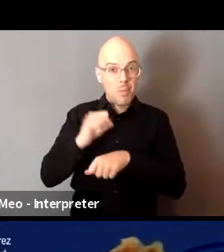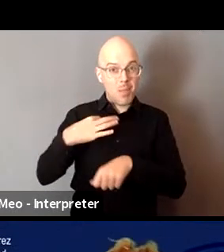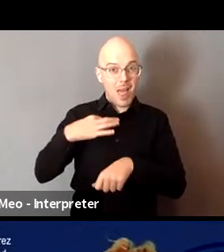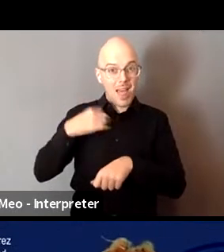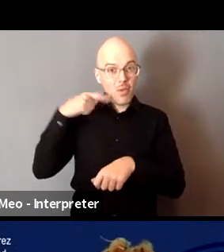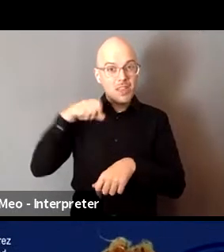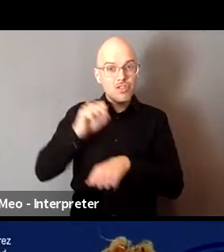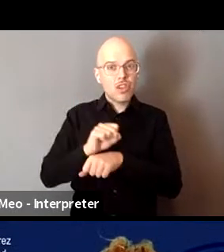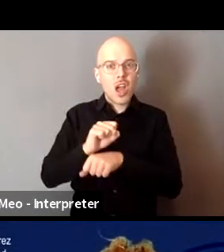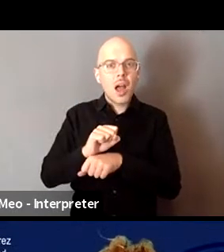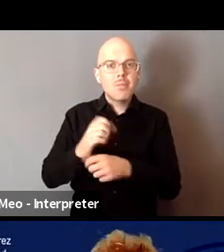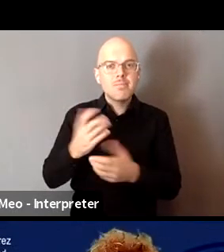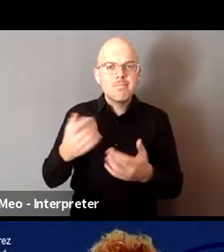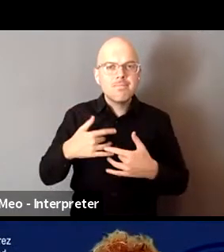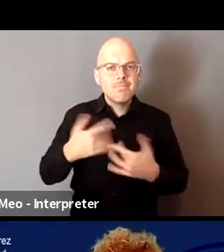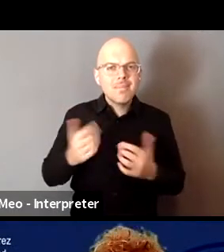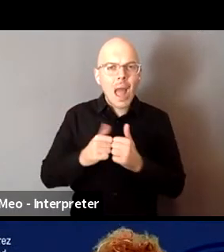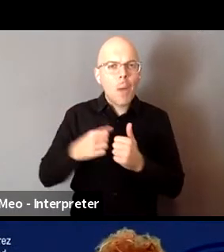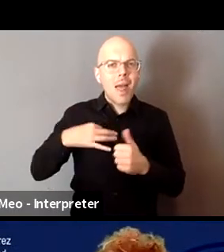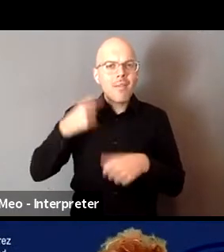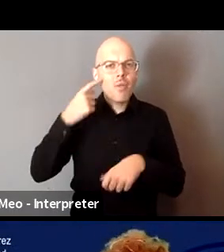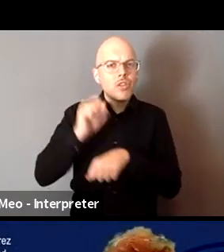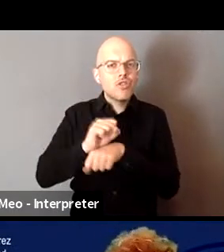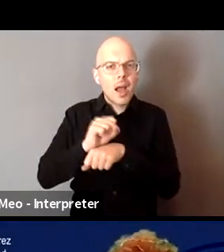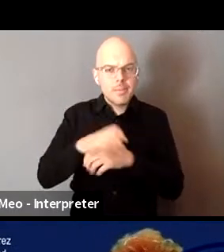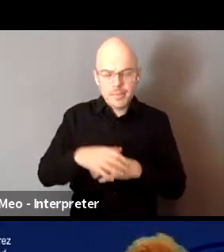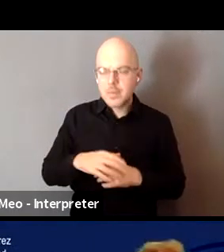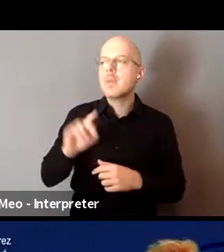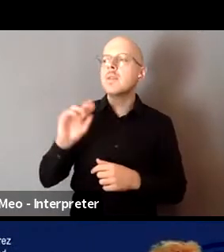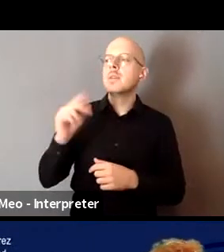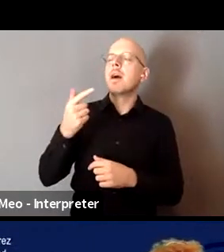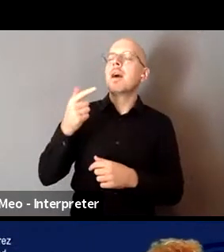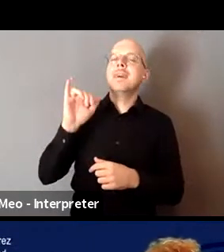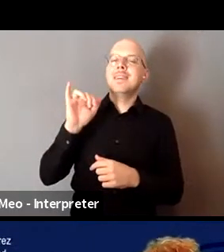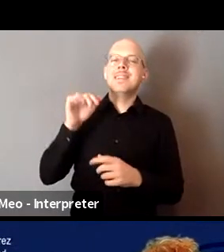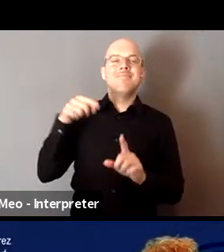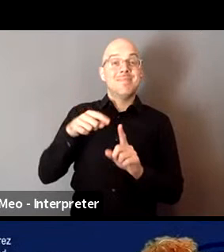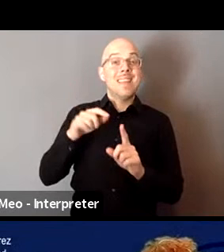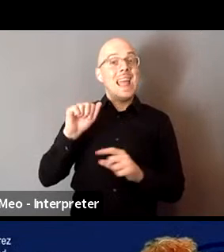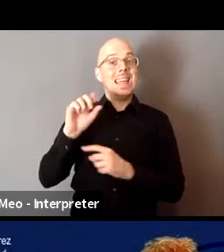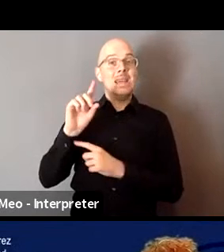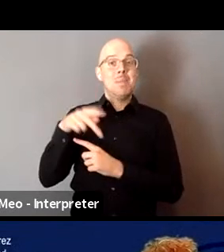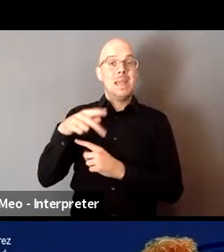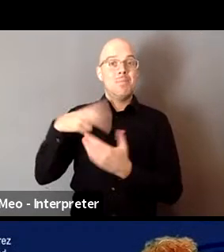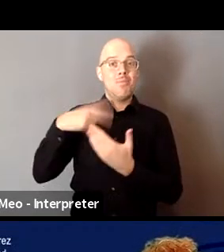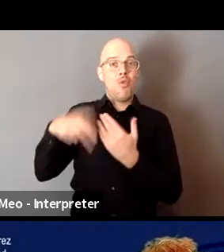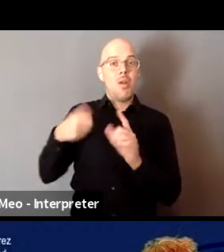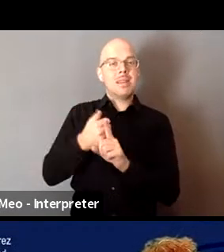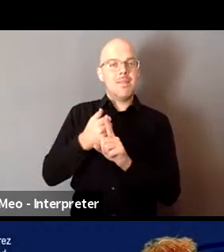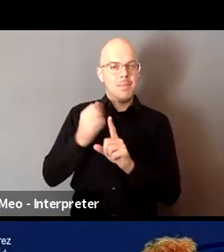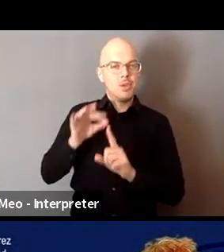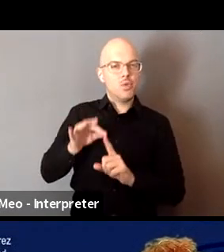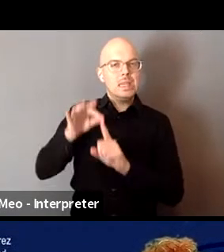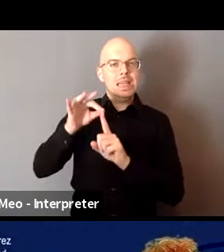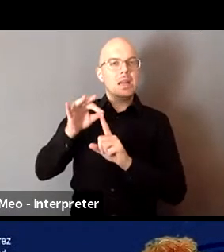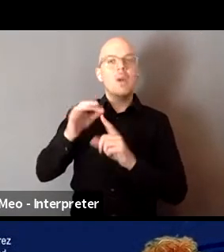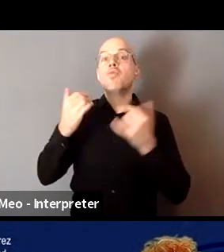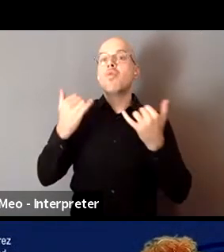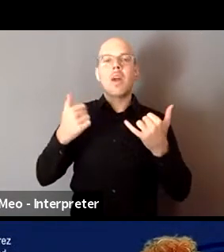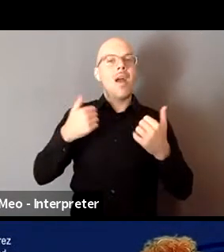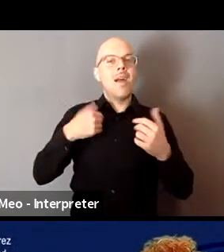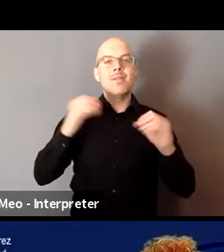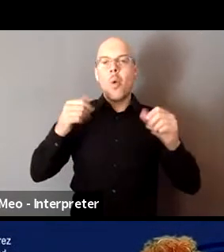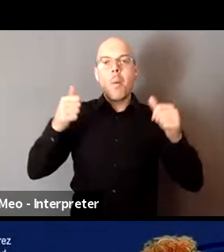this is a very unique position with the ADP program. So we do not currently have a posting up for air traffic